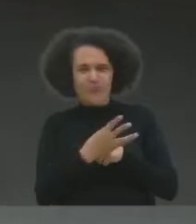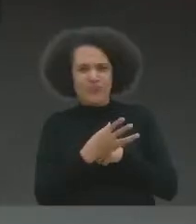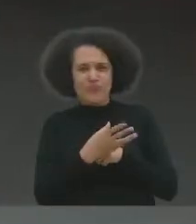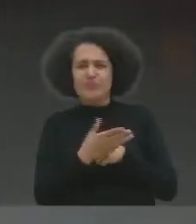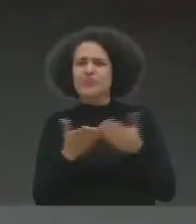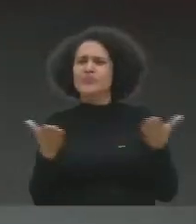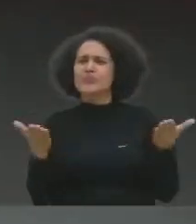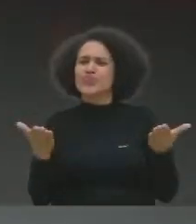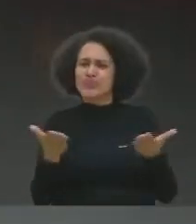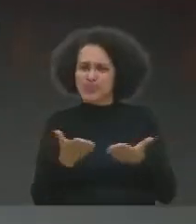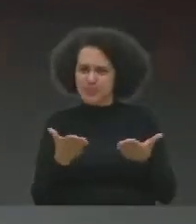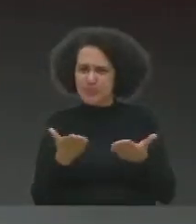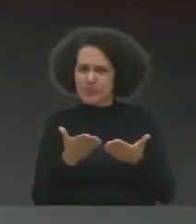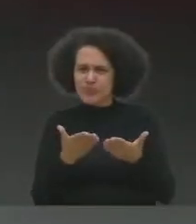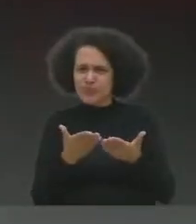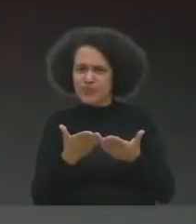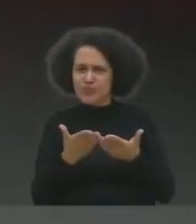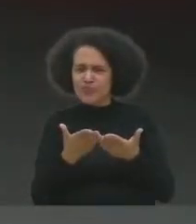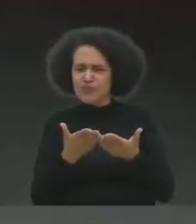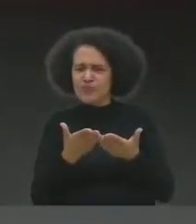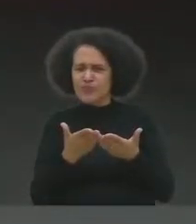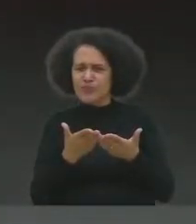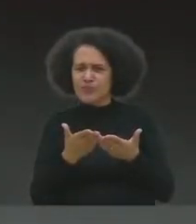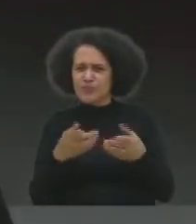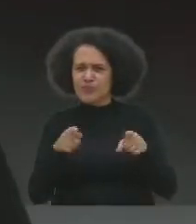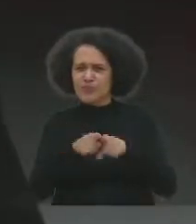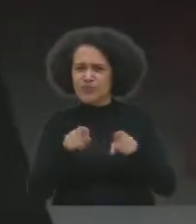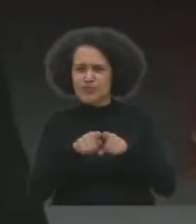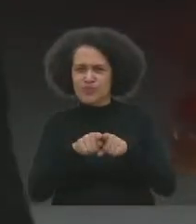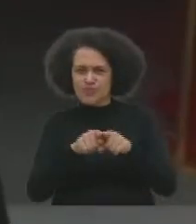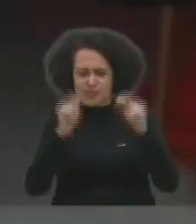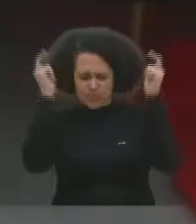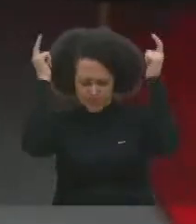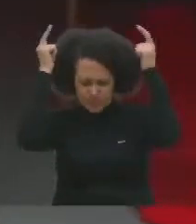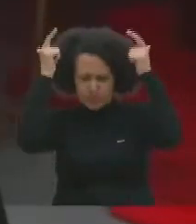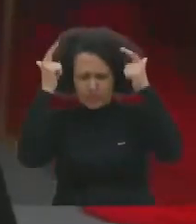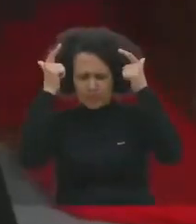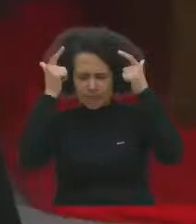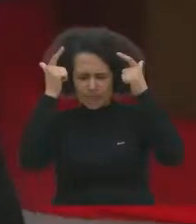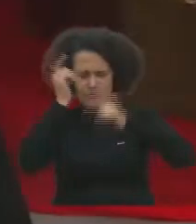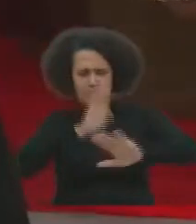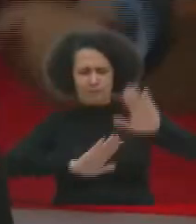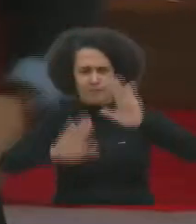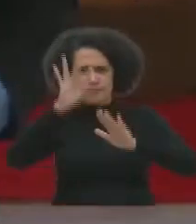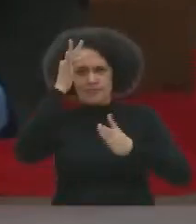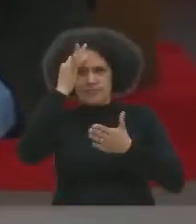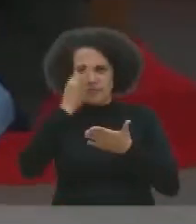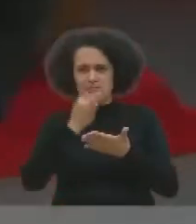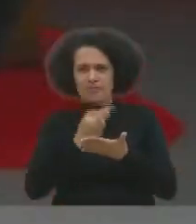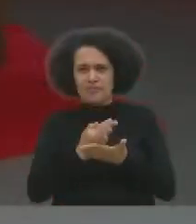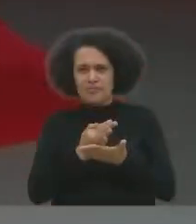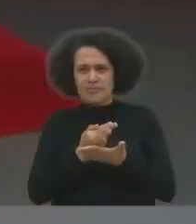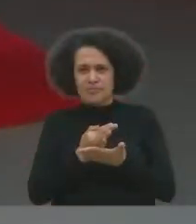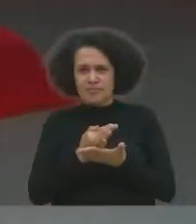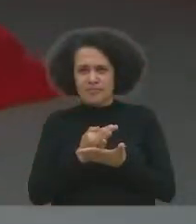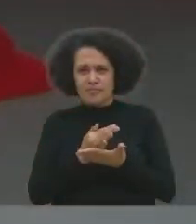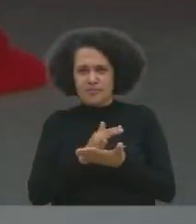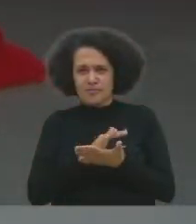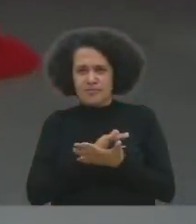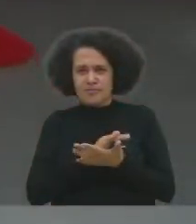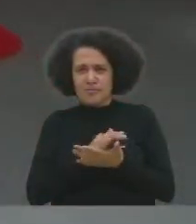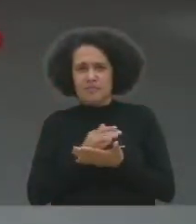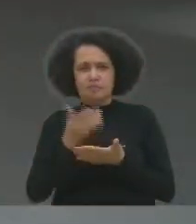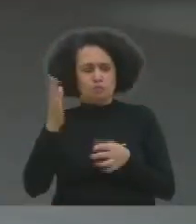shield. E tomai o capacete, tomai o escudo da fé. That you might quench the flaming darts of the enemy.